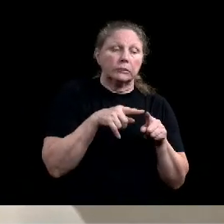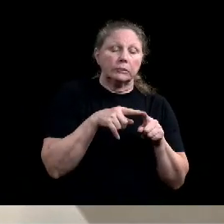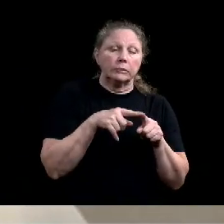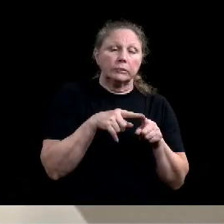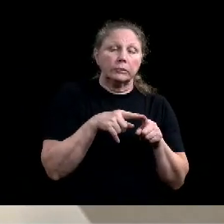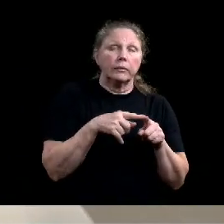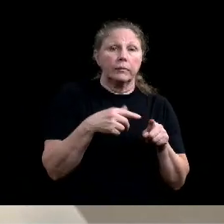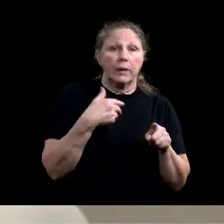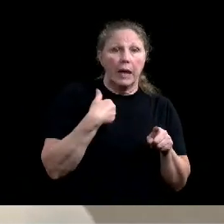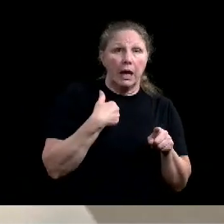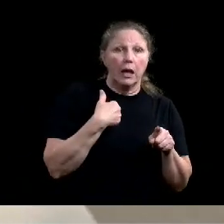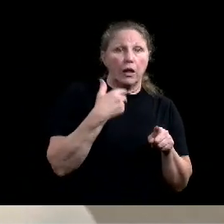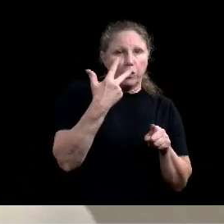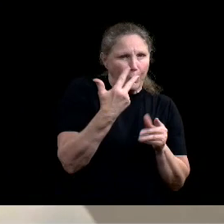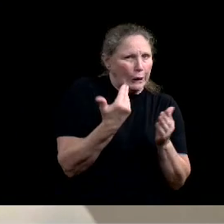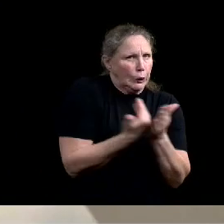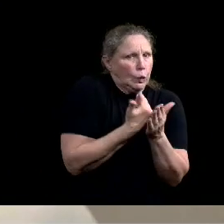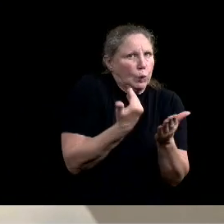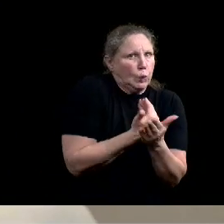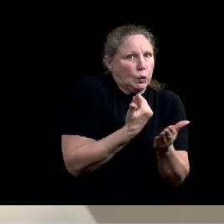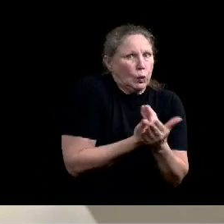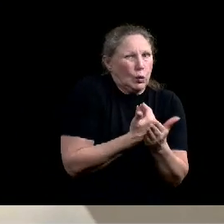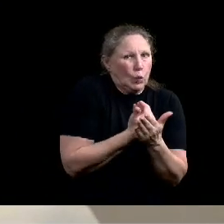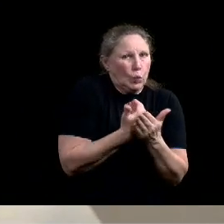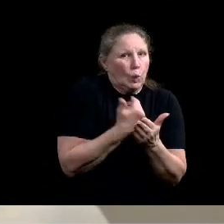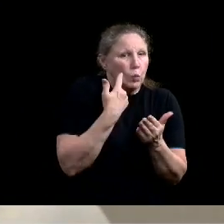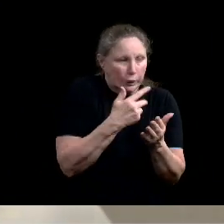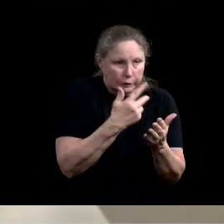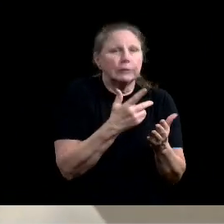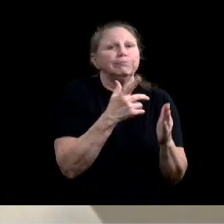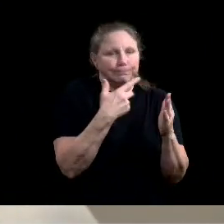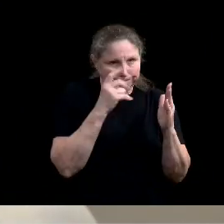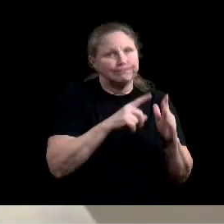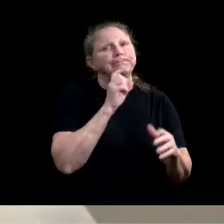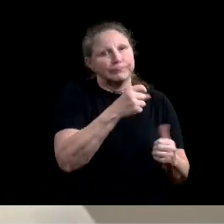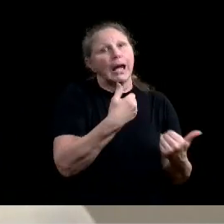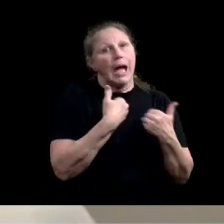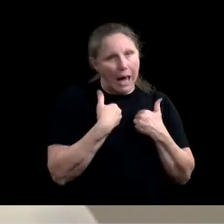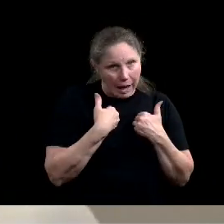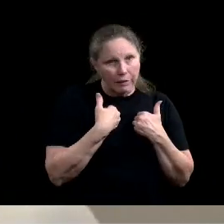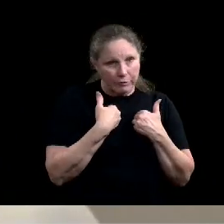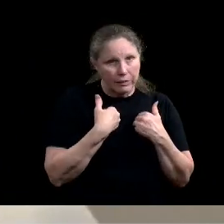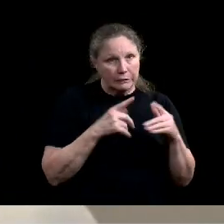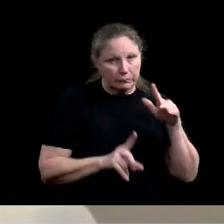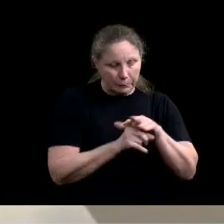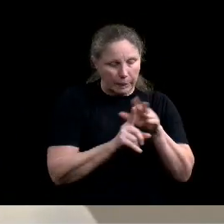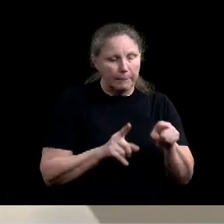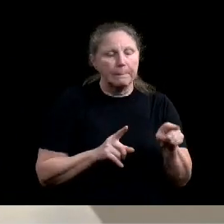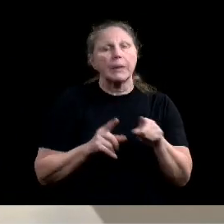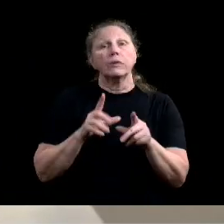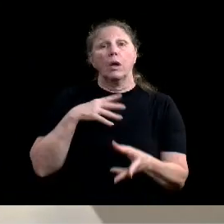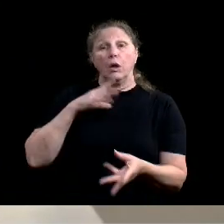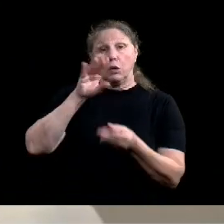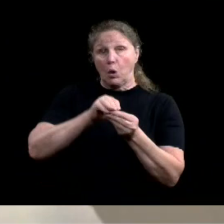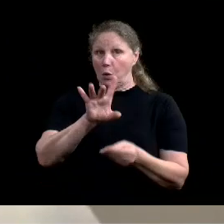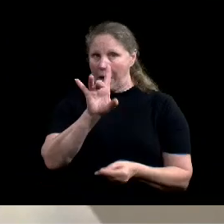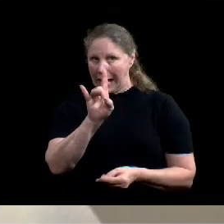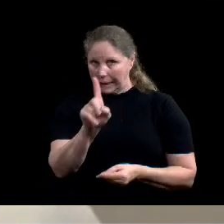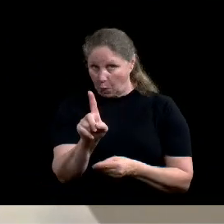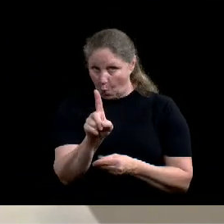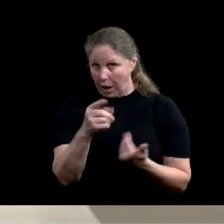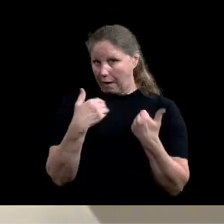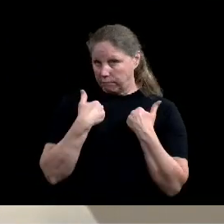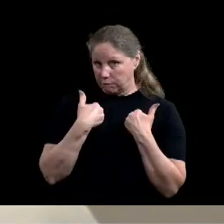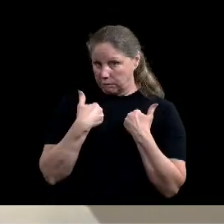of novel coronavirus. That brings us to a total of 81 confirmed cases in McLennan County. There are